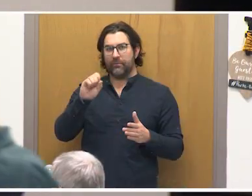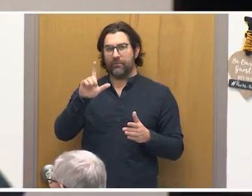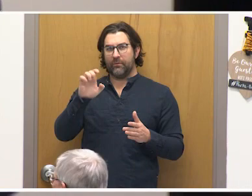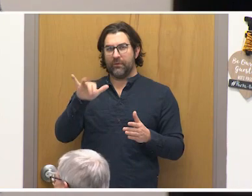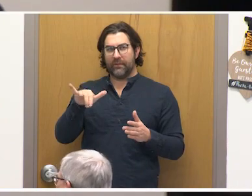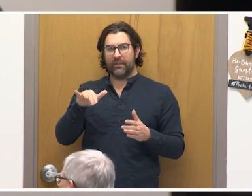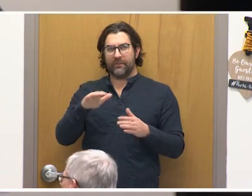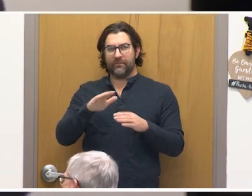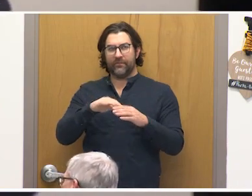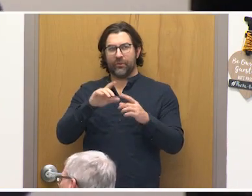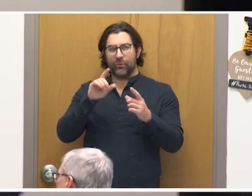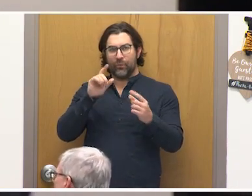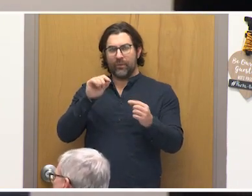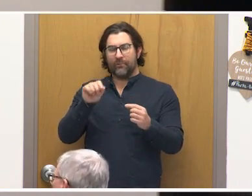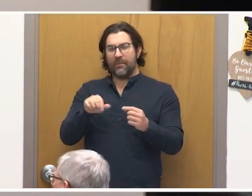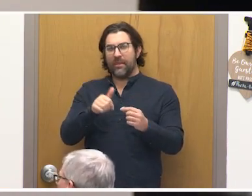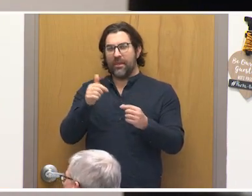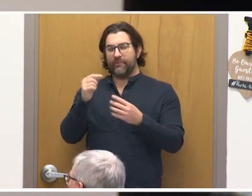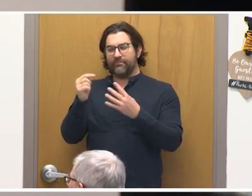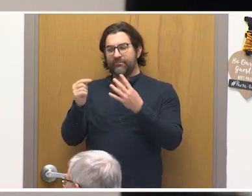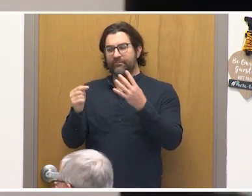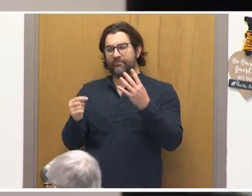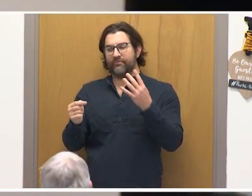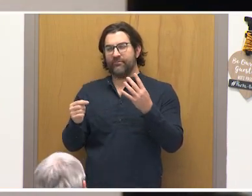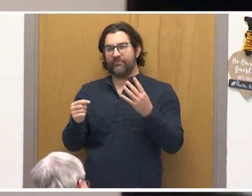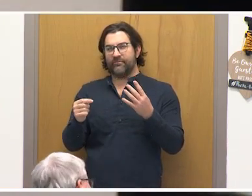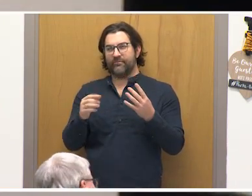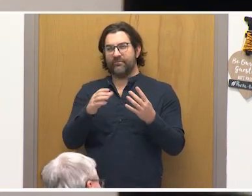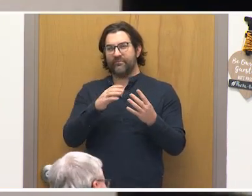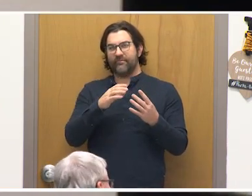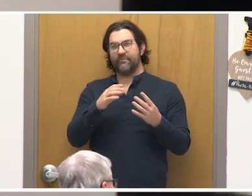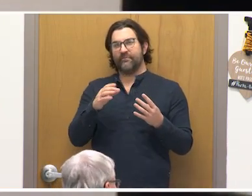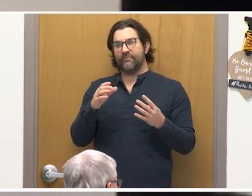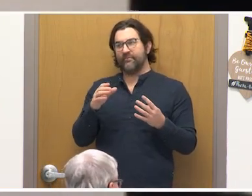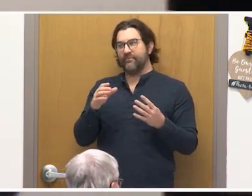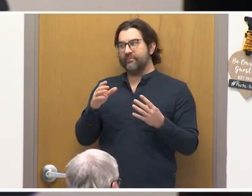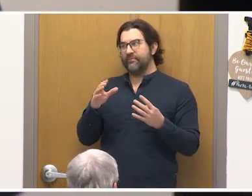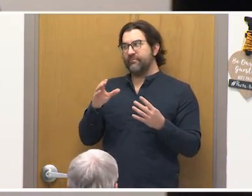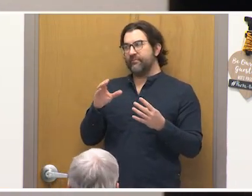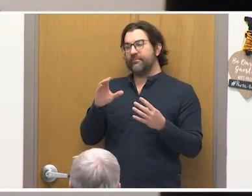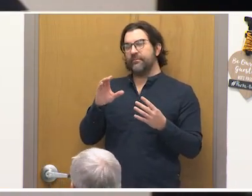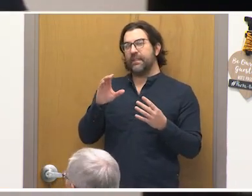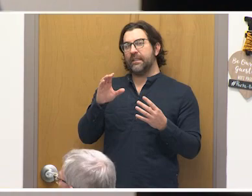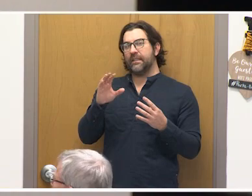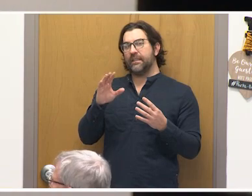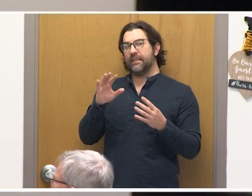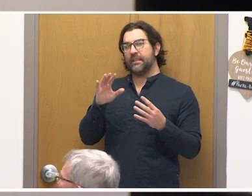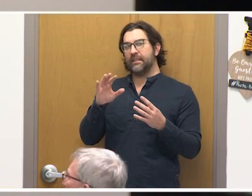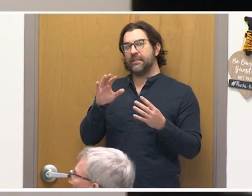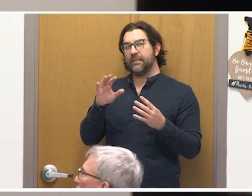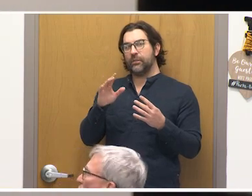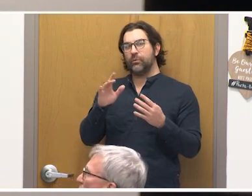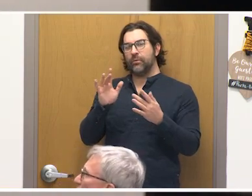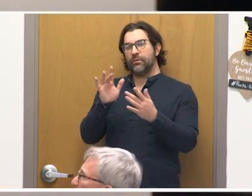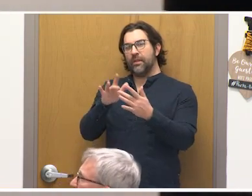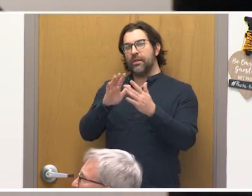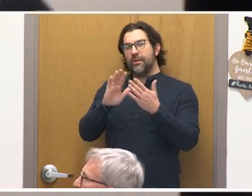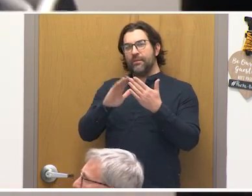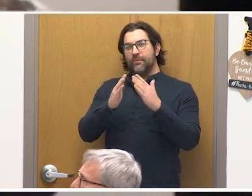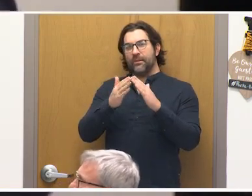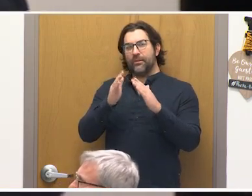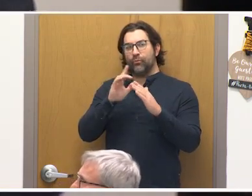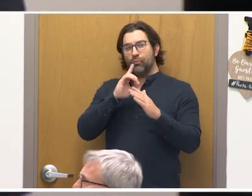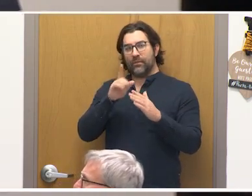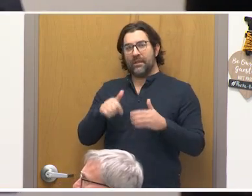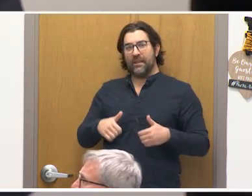on Twitter, but on all the other social media platforms, you can reach us there. So we're going to be in the community in